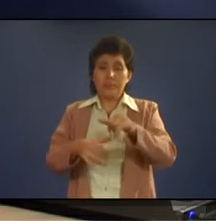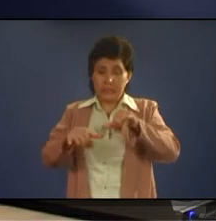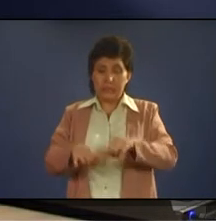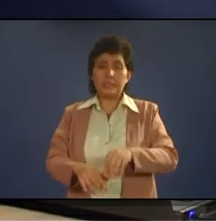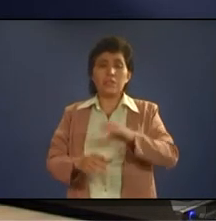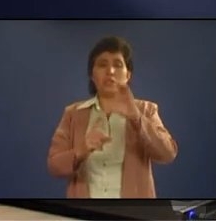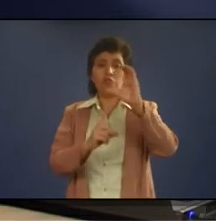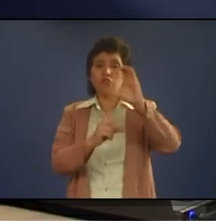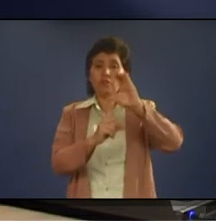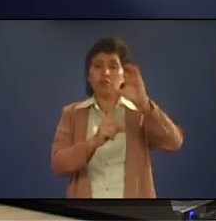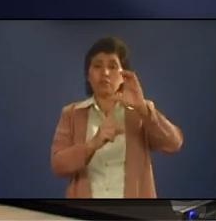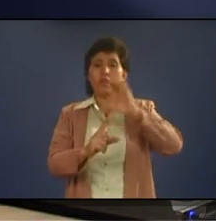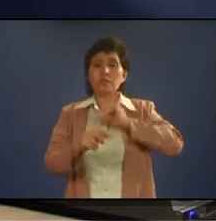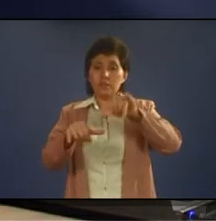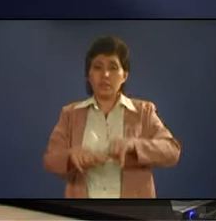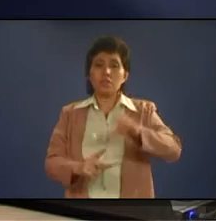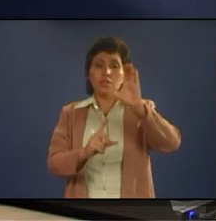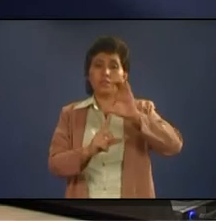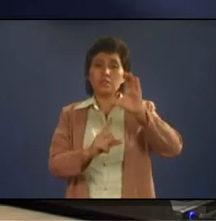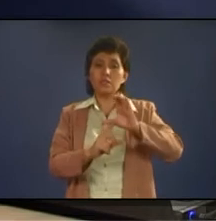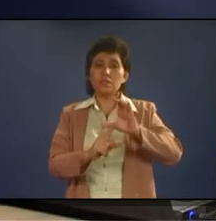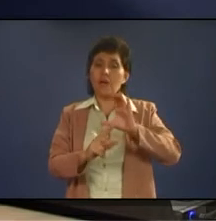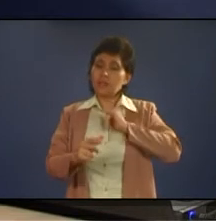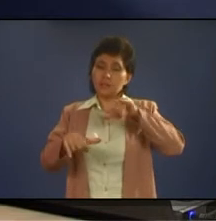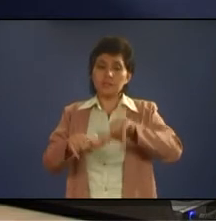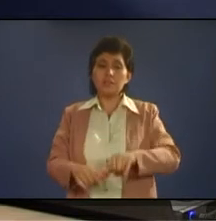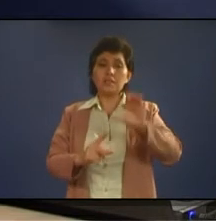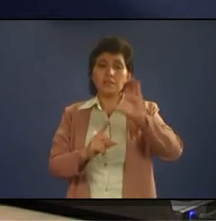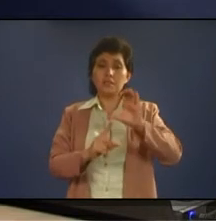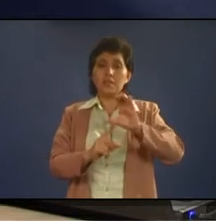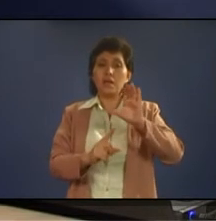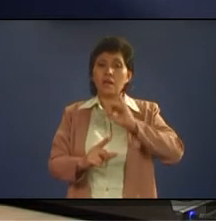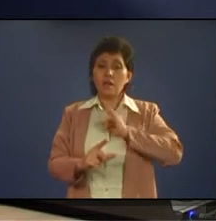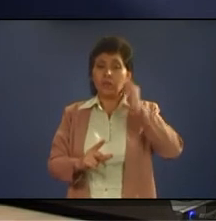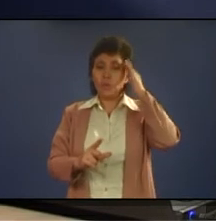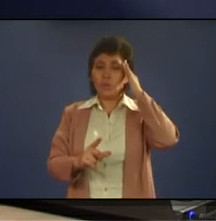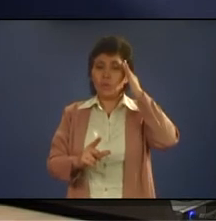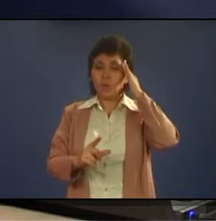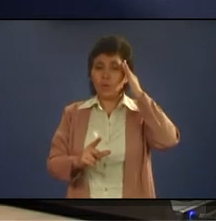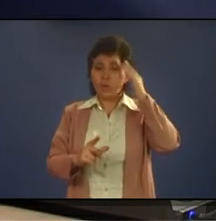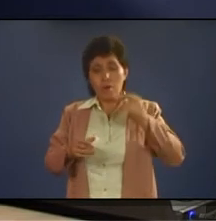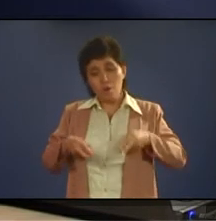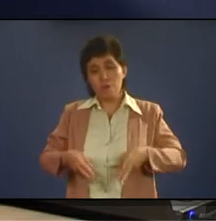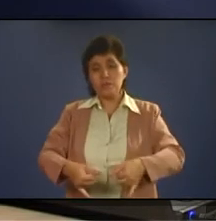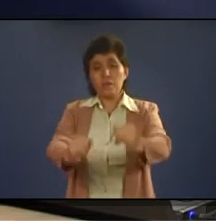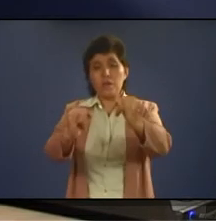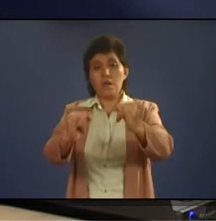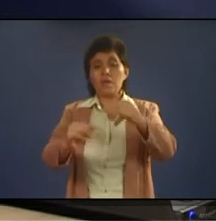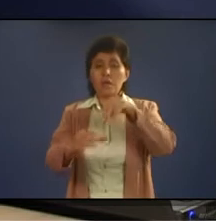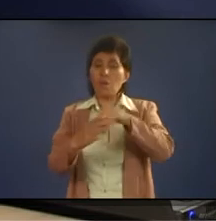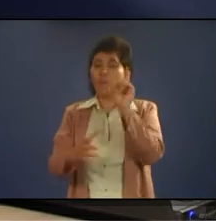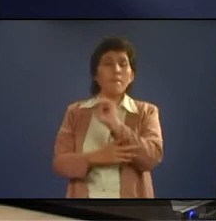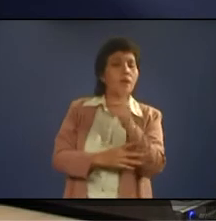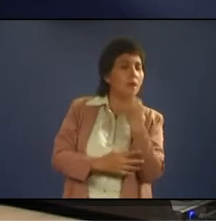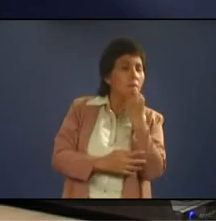with Trust. Okay, meaning I stay in Trust, I know the roads in Trust, I know what to eat, where people